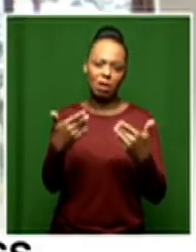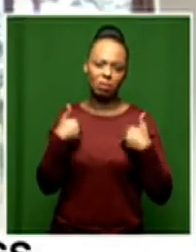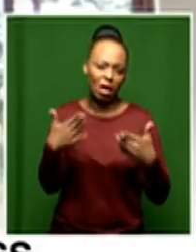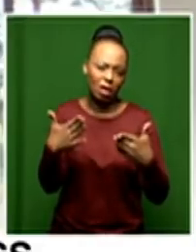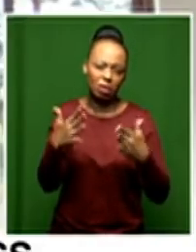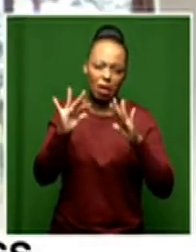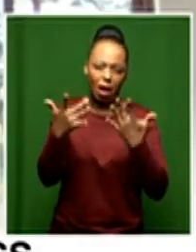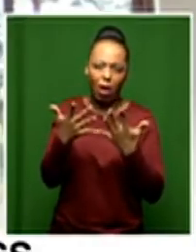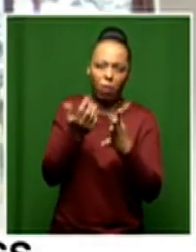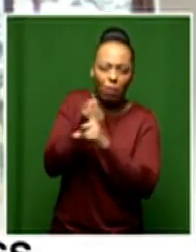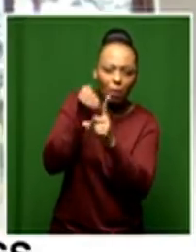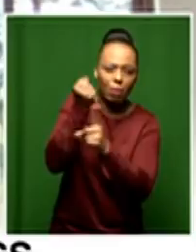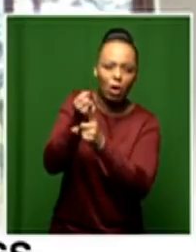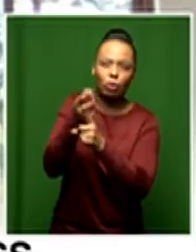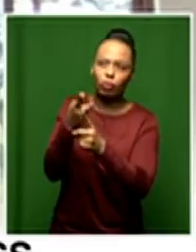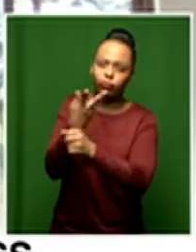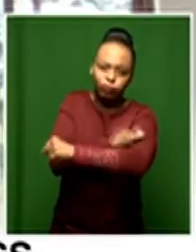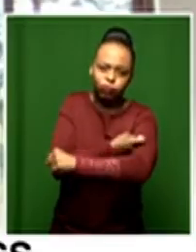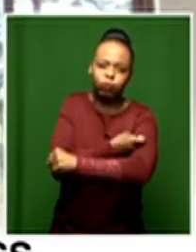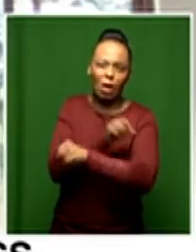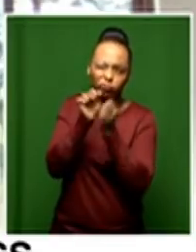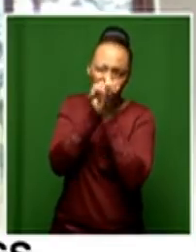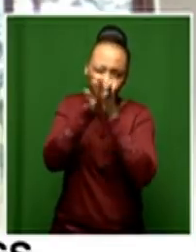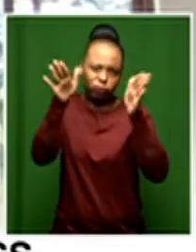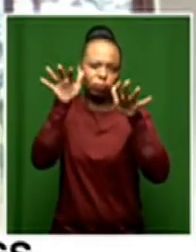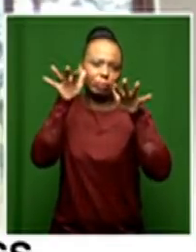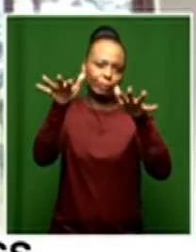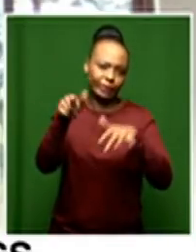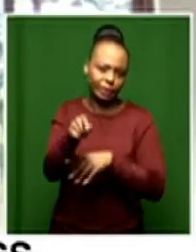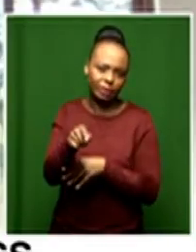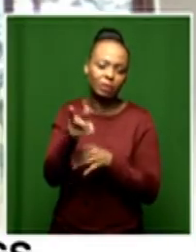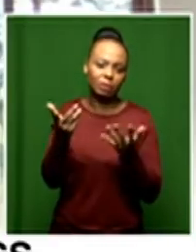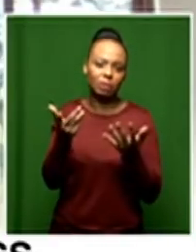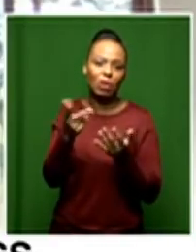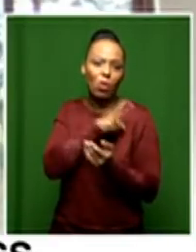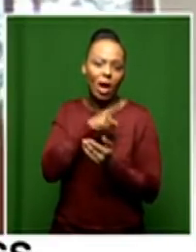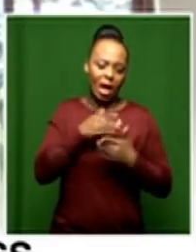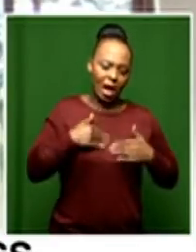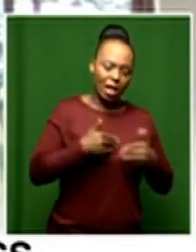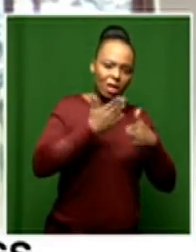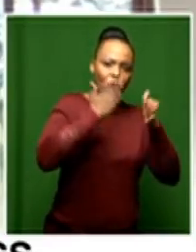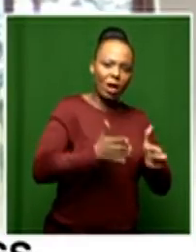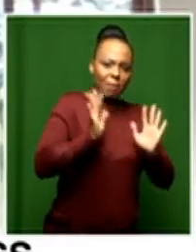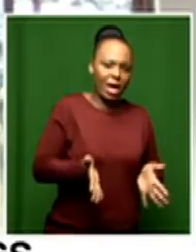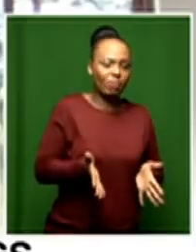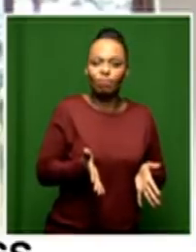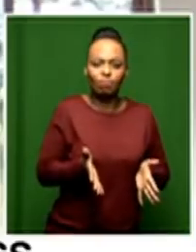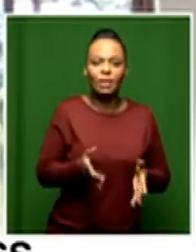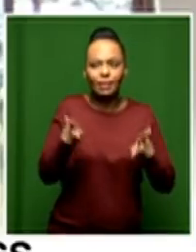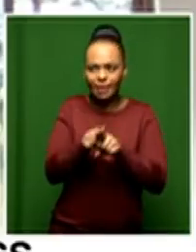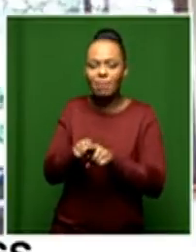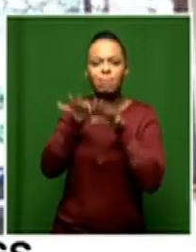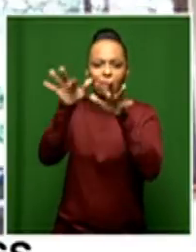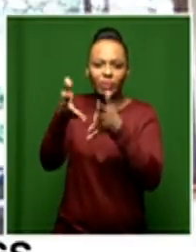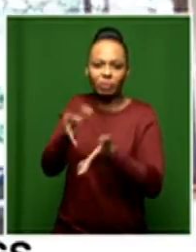moving to the max vaccination the next few weeks, to not only to healthcare workers but also to the general population.